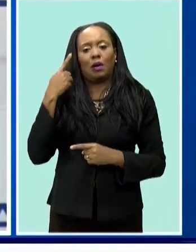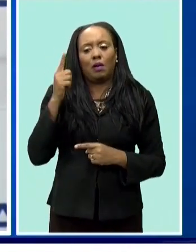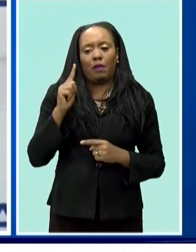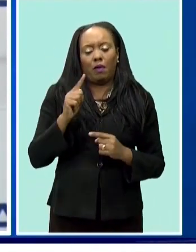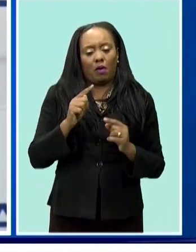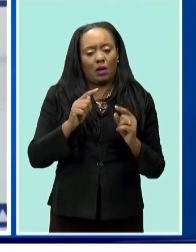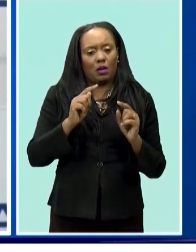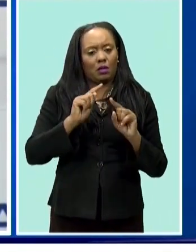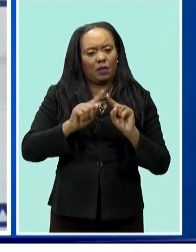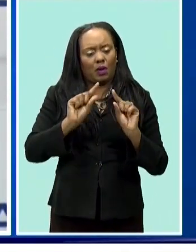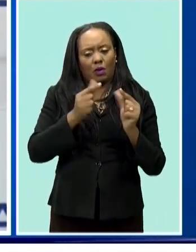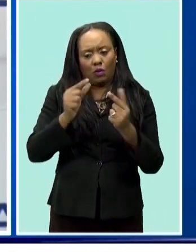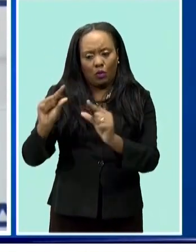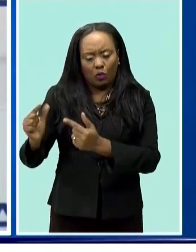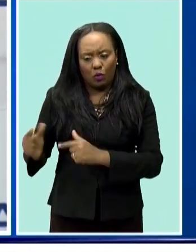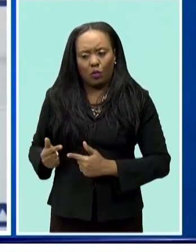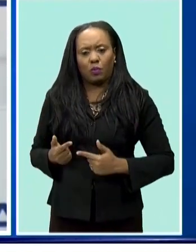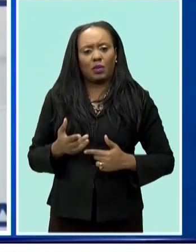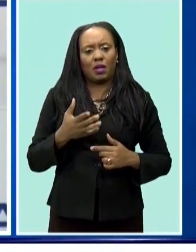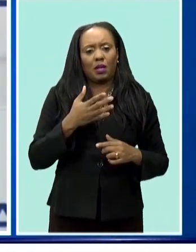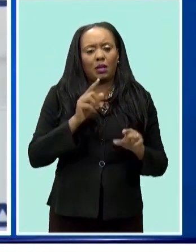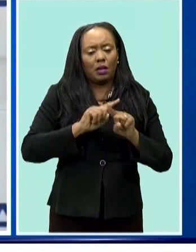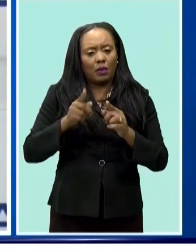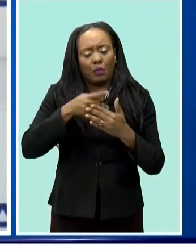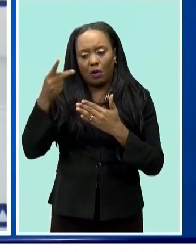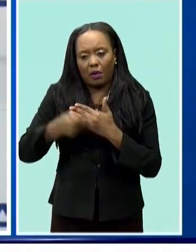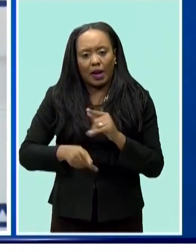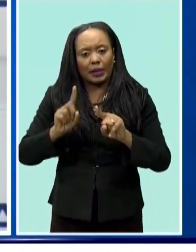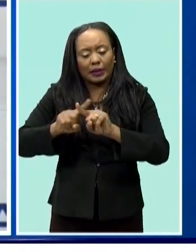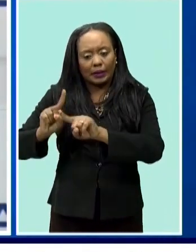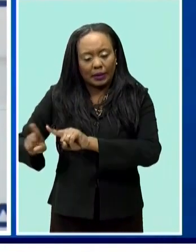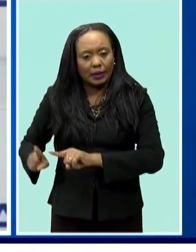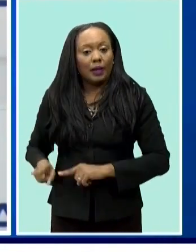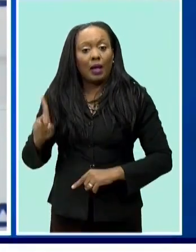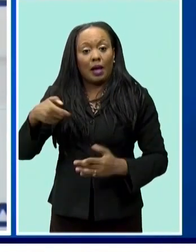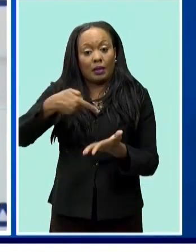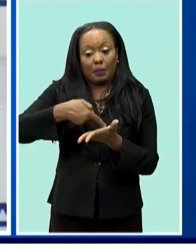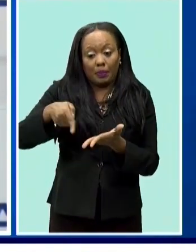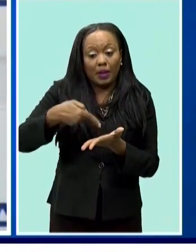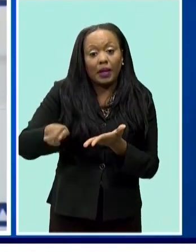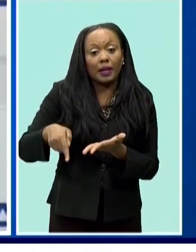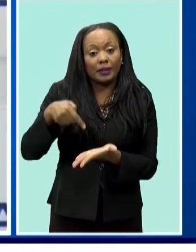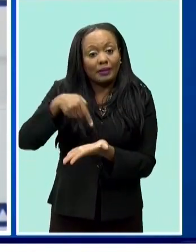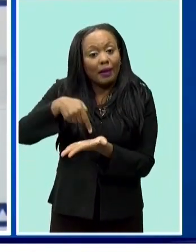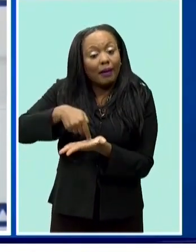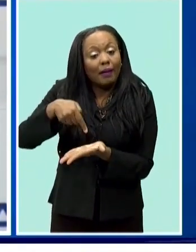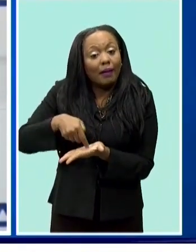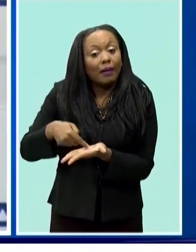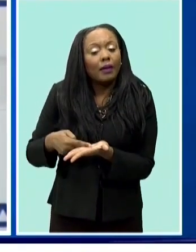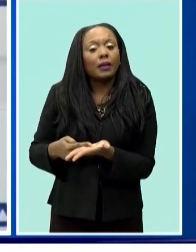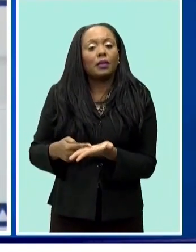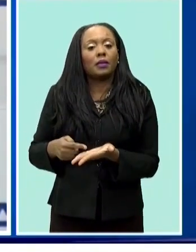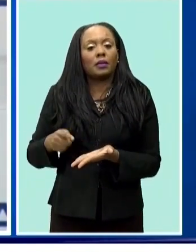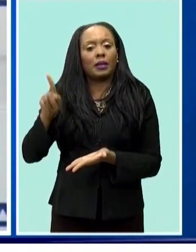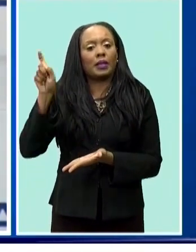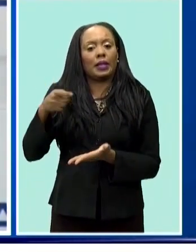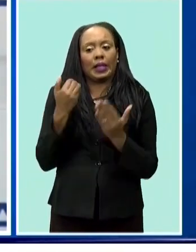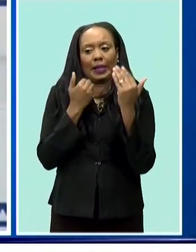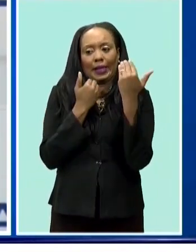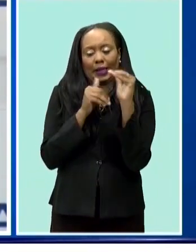balance of government, the debt, the public debt. There are limits on